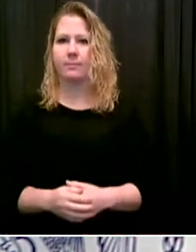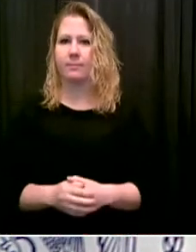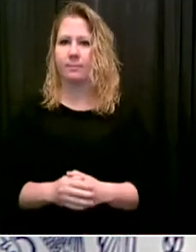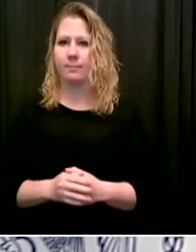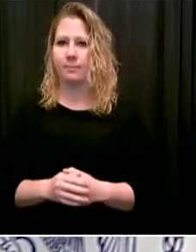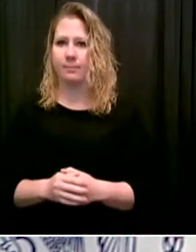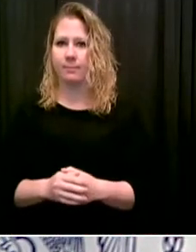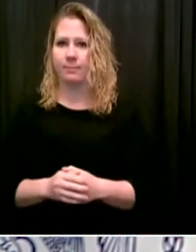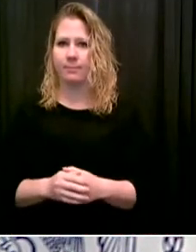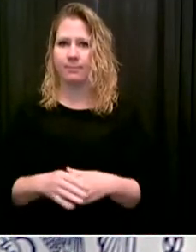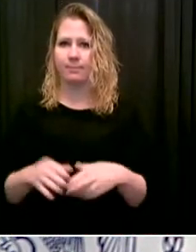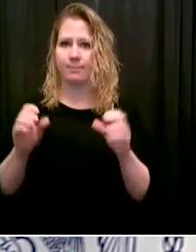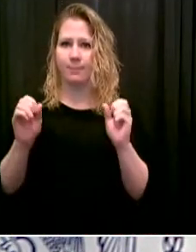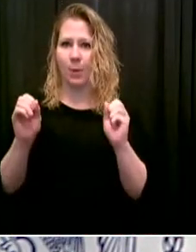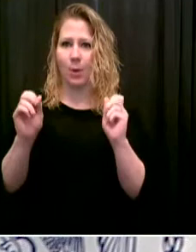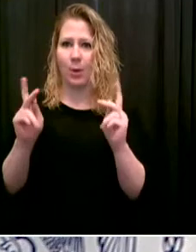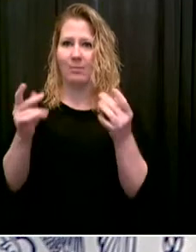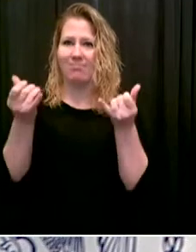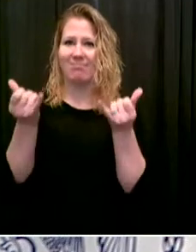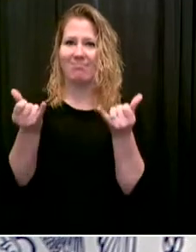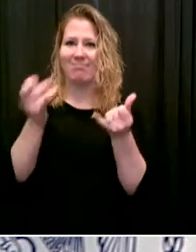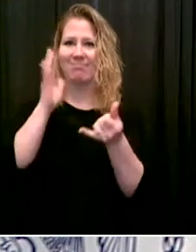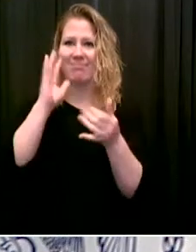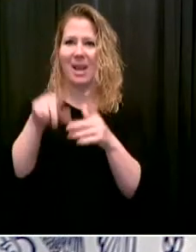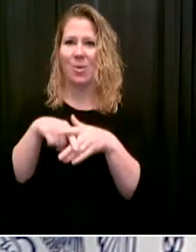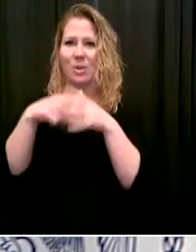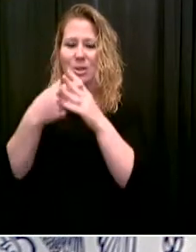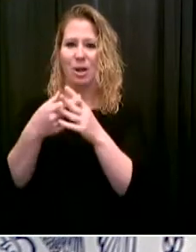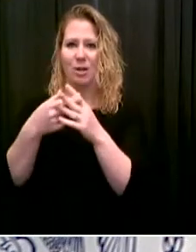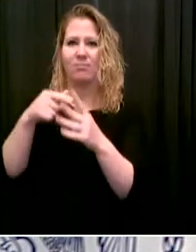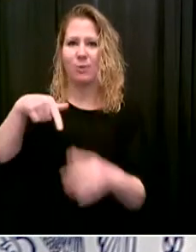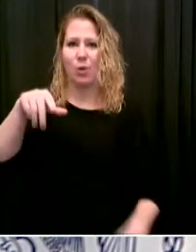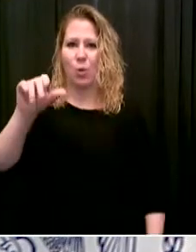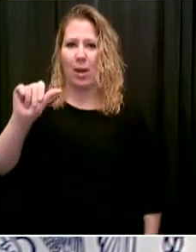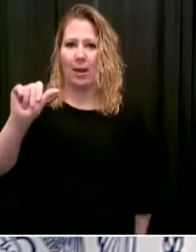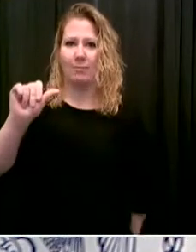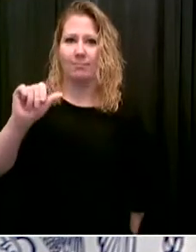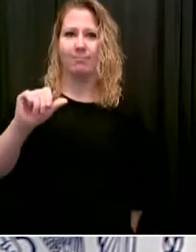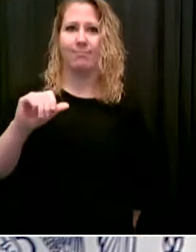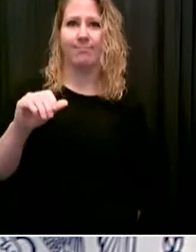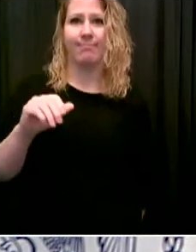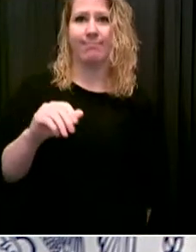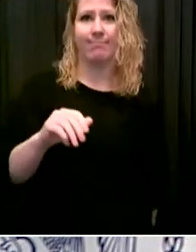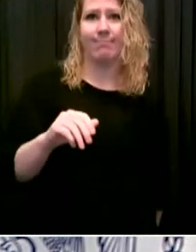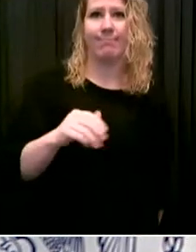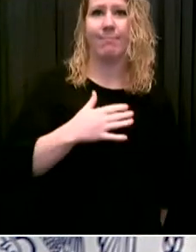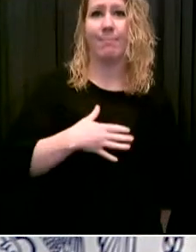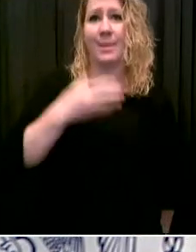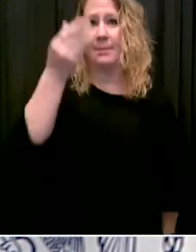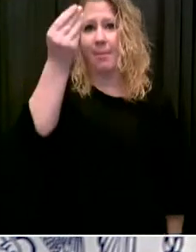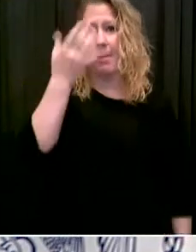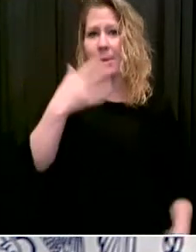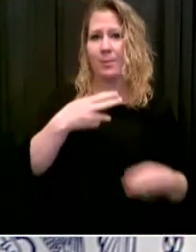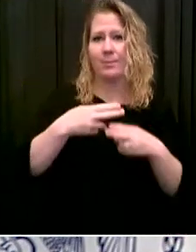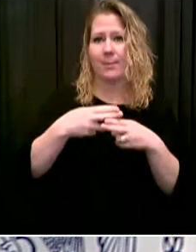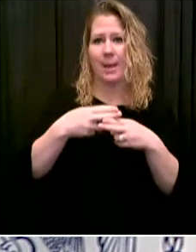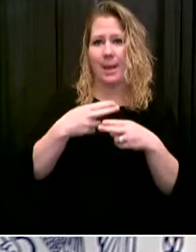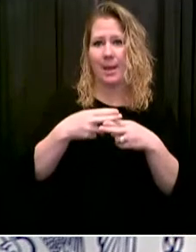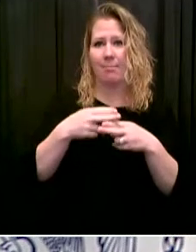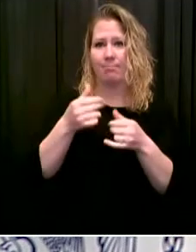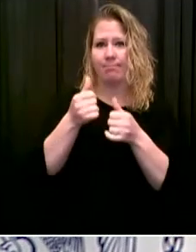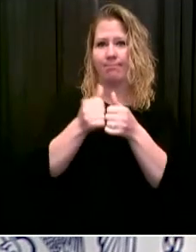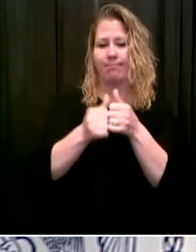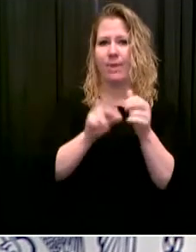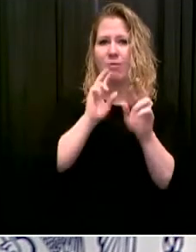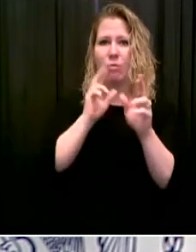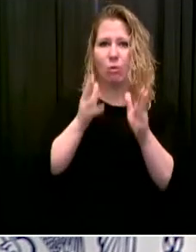media, and please let me know the name and outlet of each journalist. Hi guys, we'll now begin our Q&A. With us today is